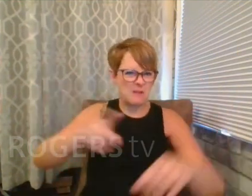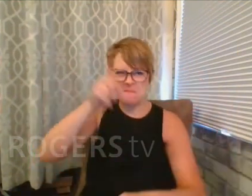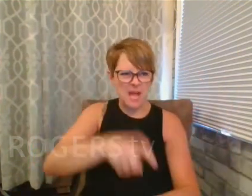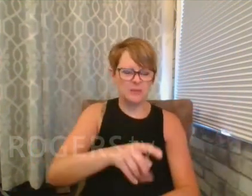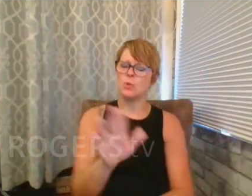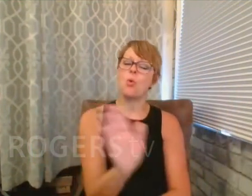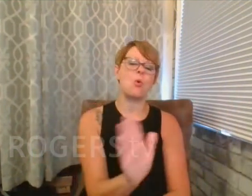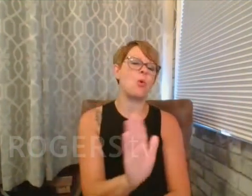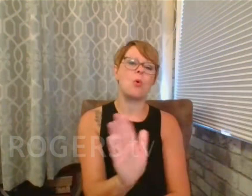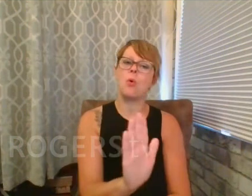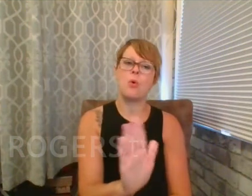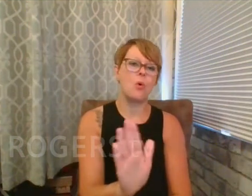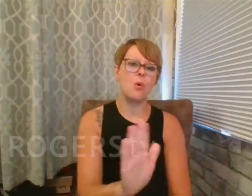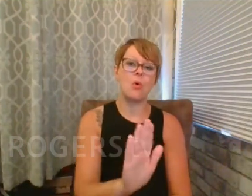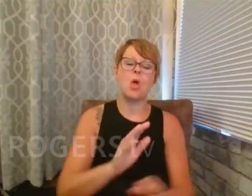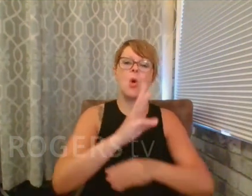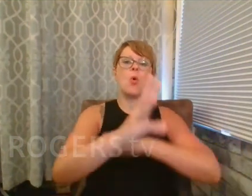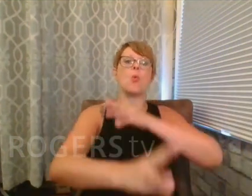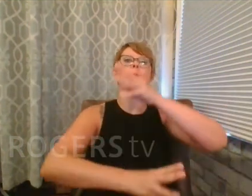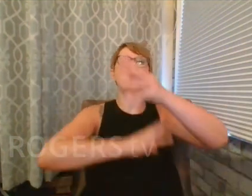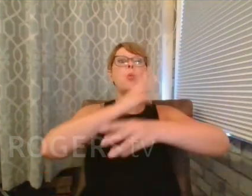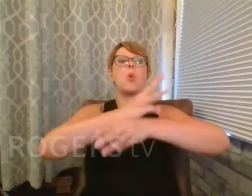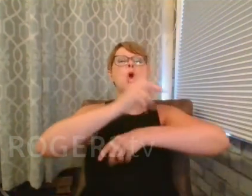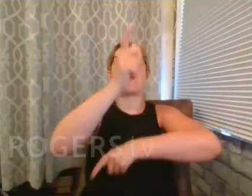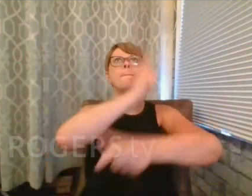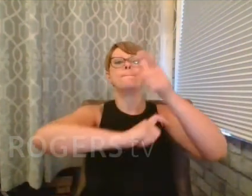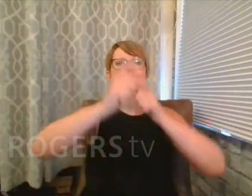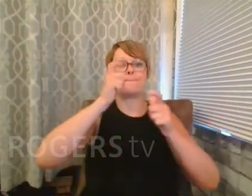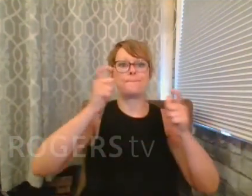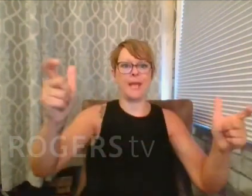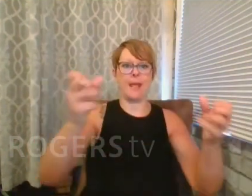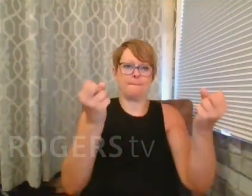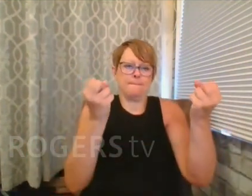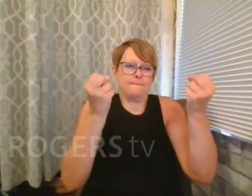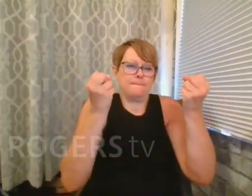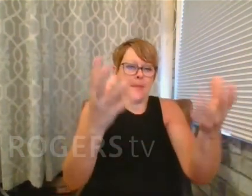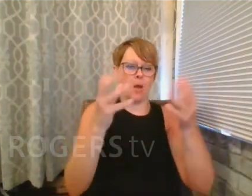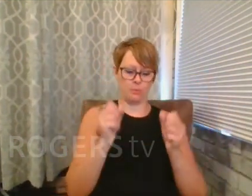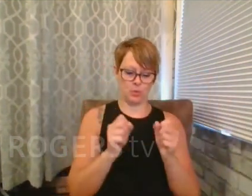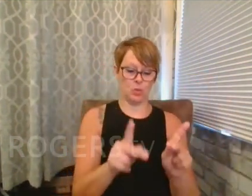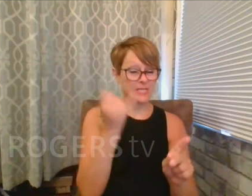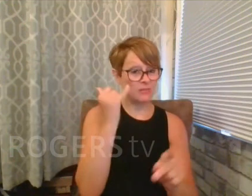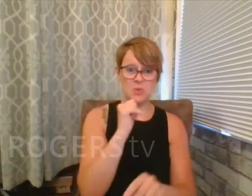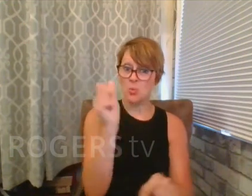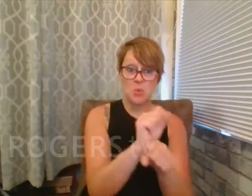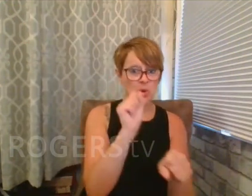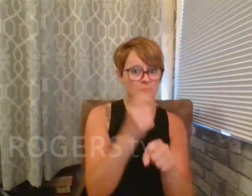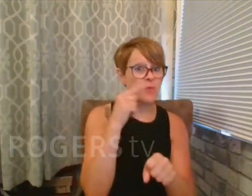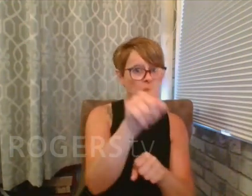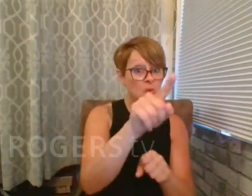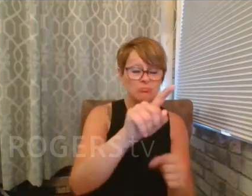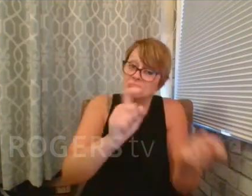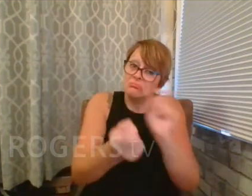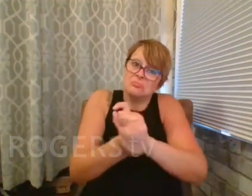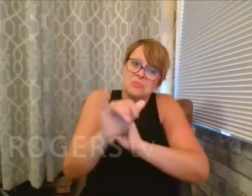The world is big and there are so many opportunities. Whatever is not working out for you, change. If you